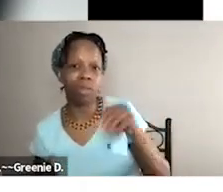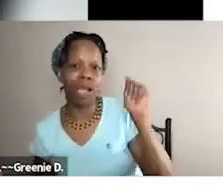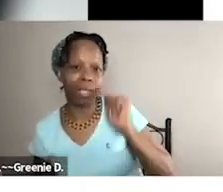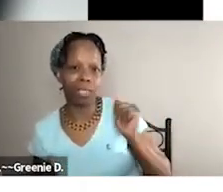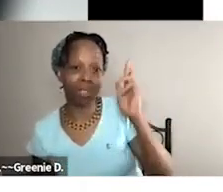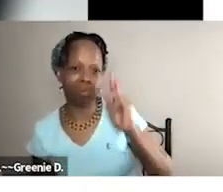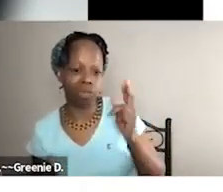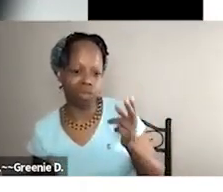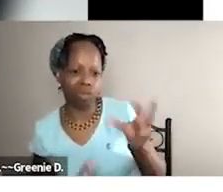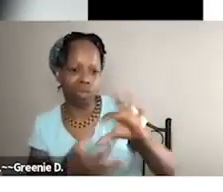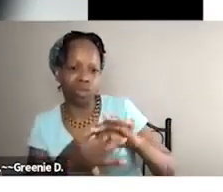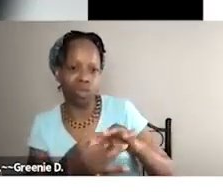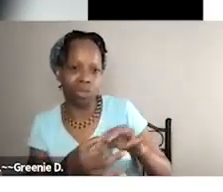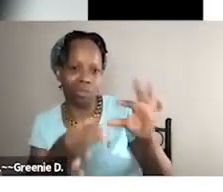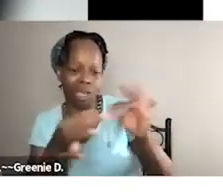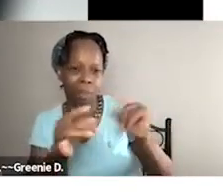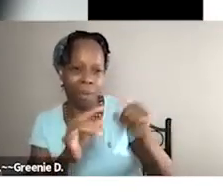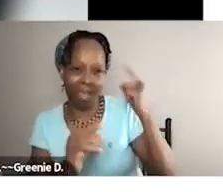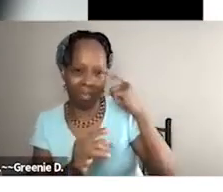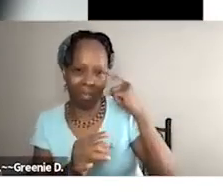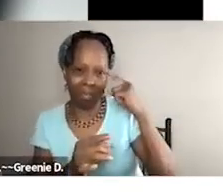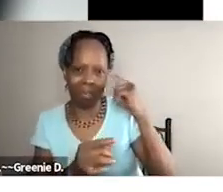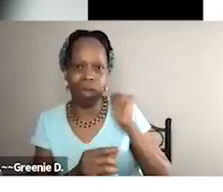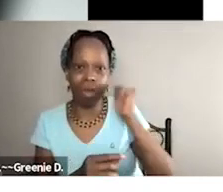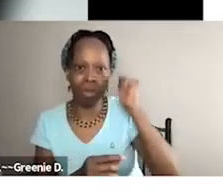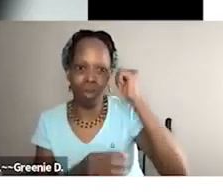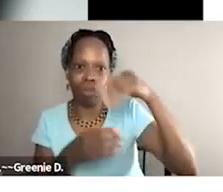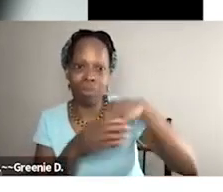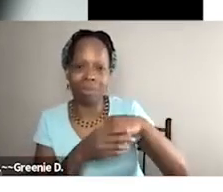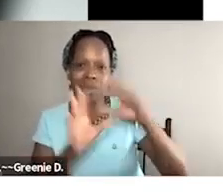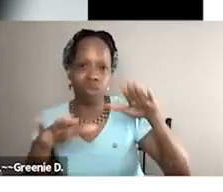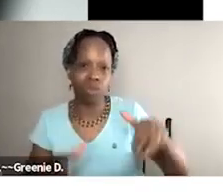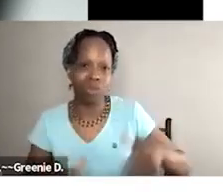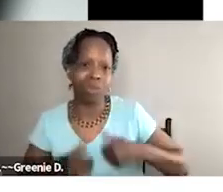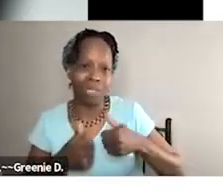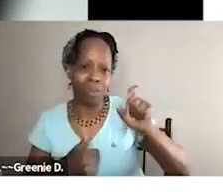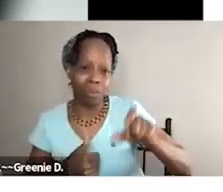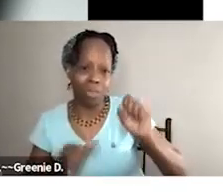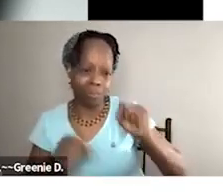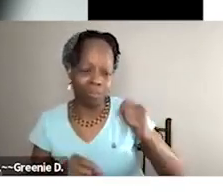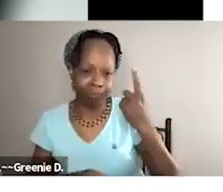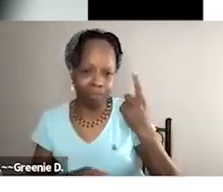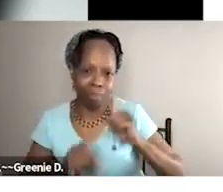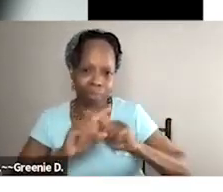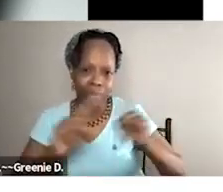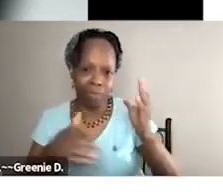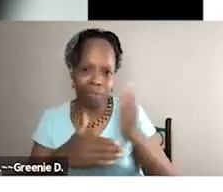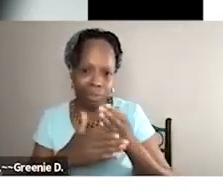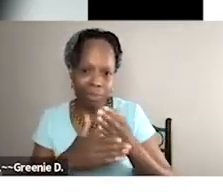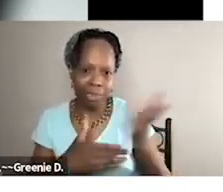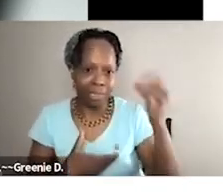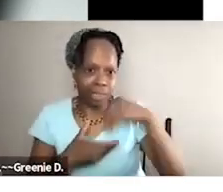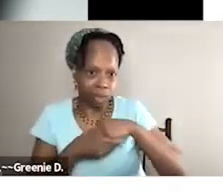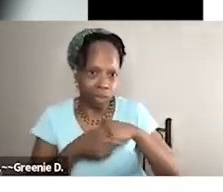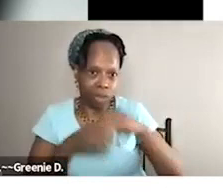that as adults in children's lives, we kind of need to be able to understand the difference between internalized